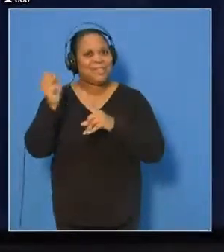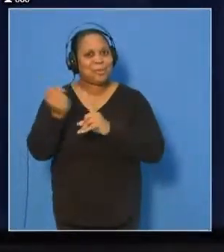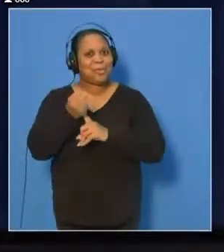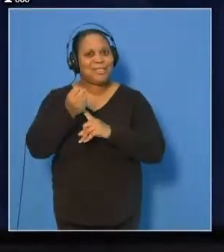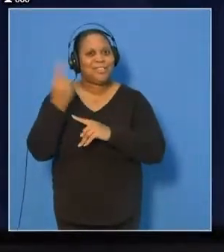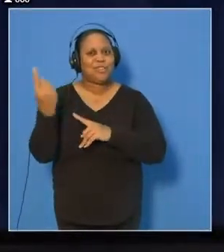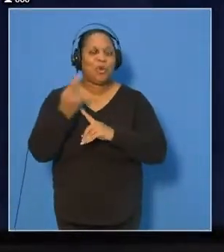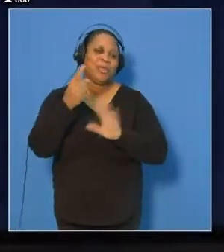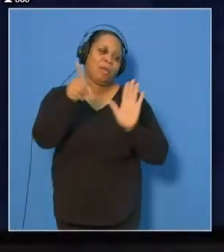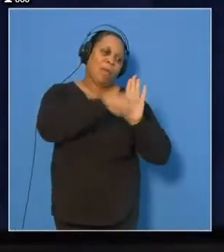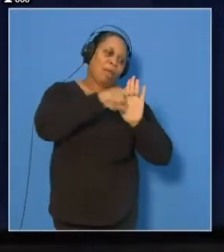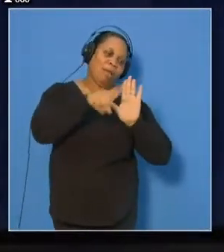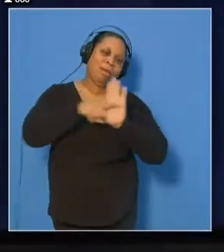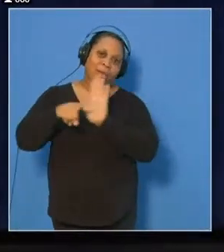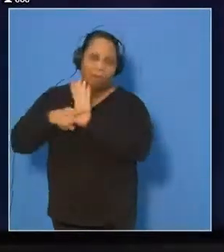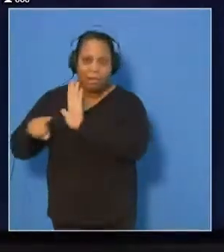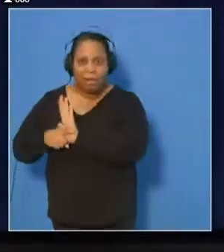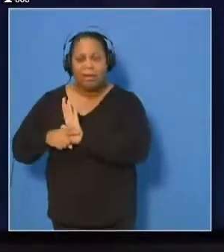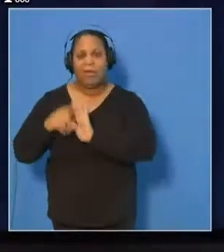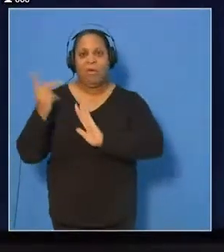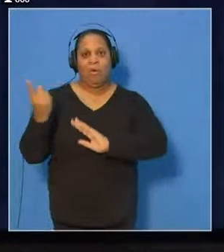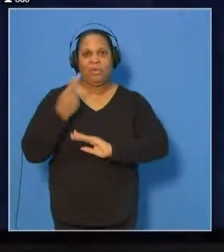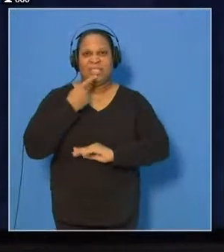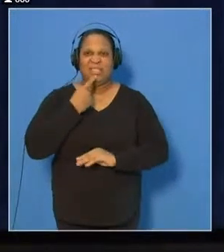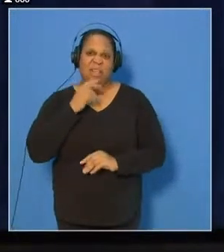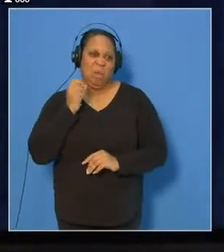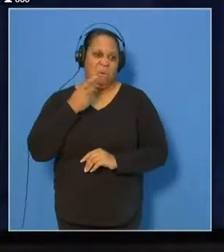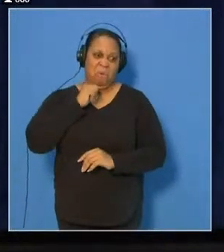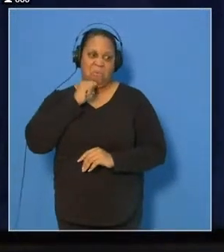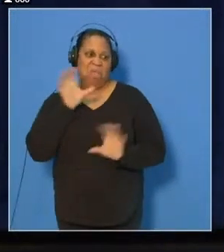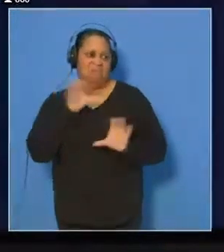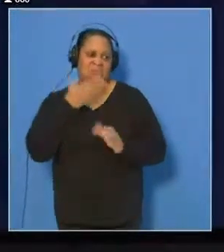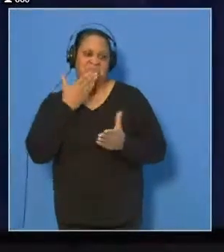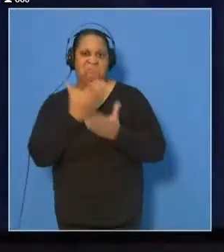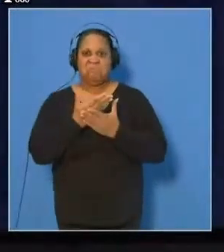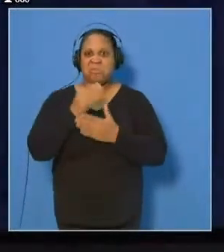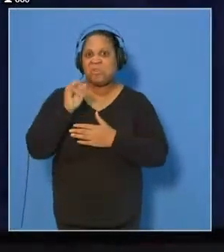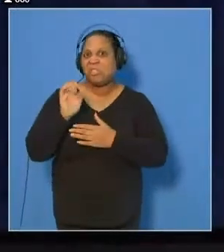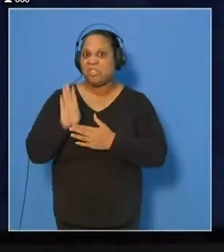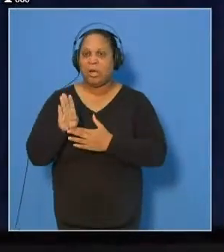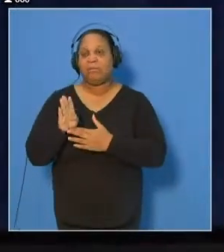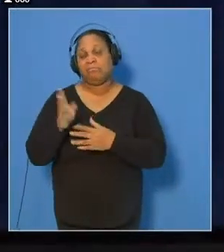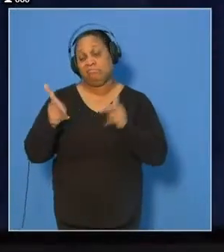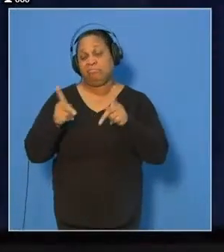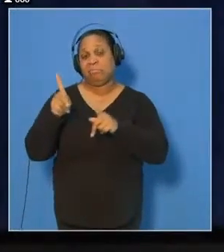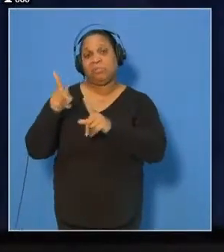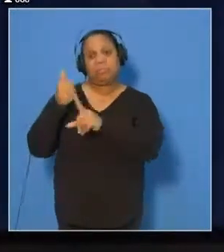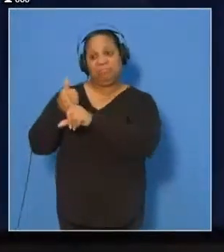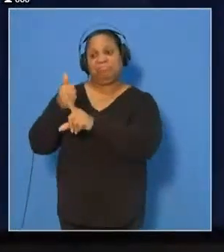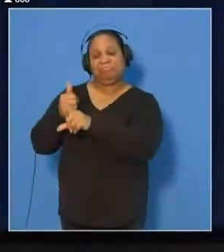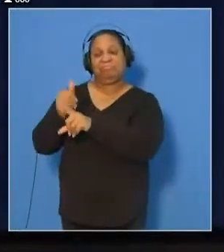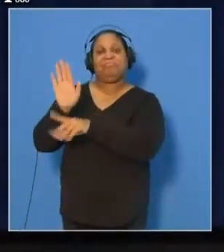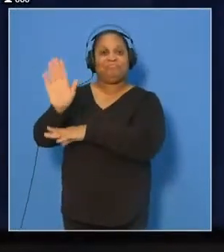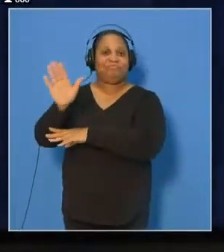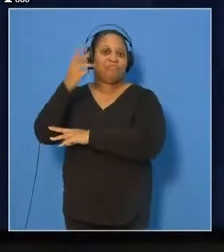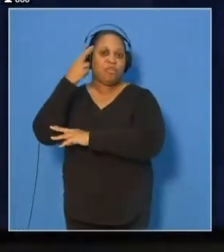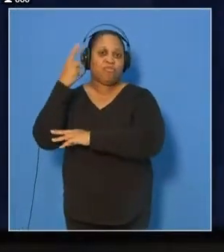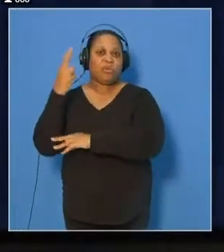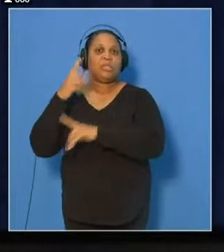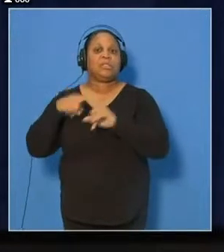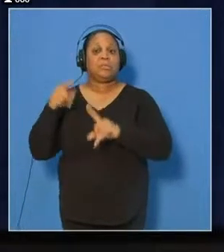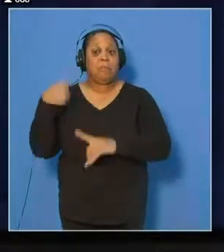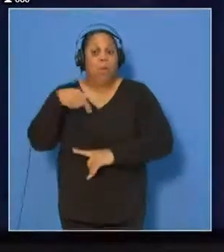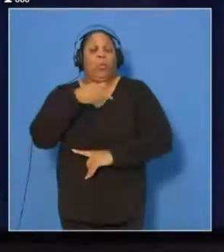be naysayers, and there's always going to be someone who's going to say, oh, they're not doing a good job. People might do that for their own reasons. We are doing